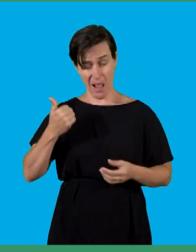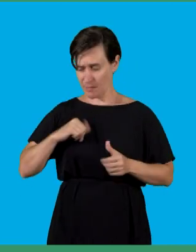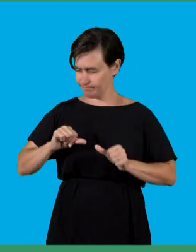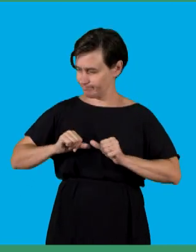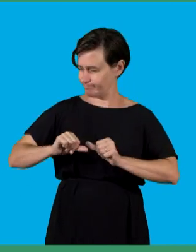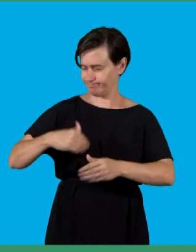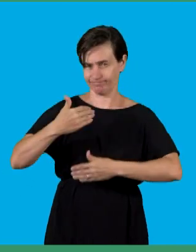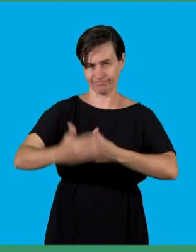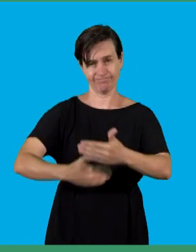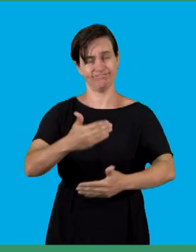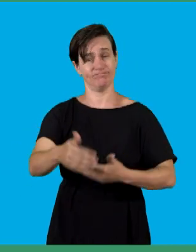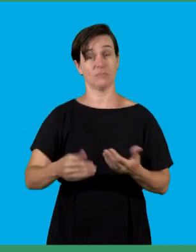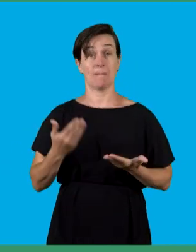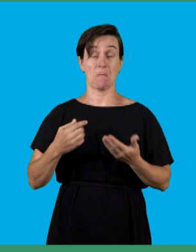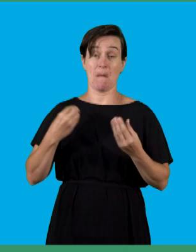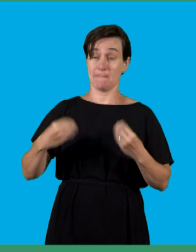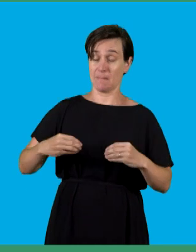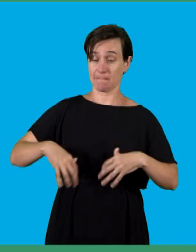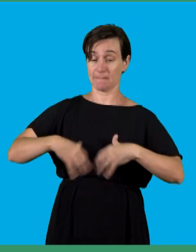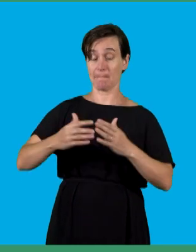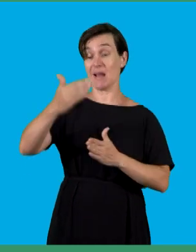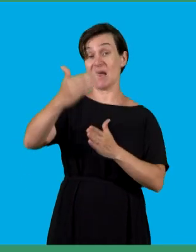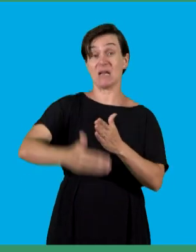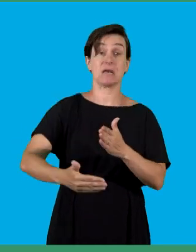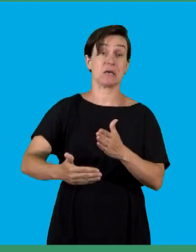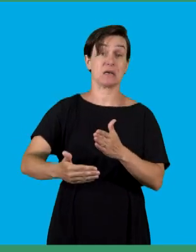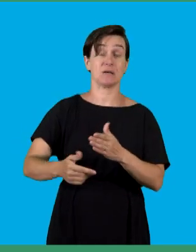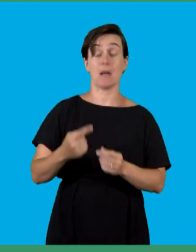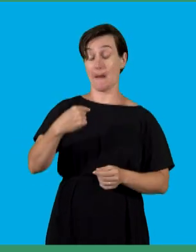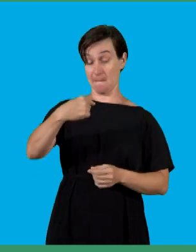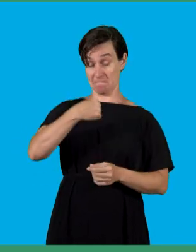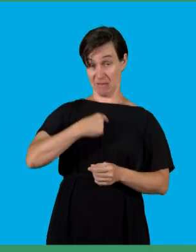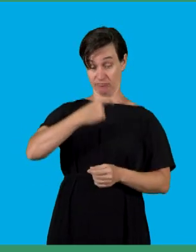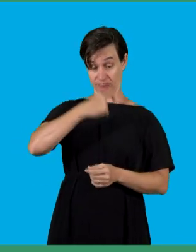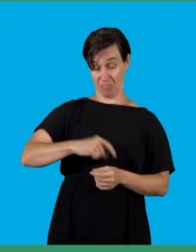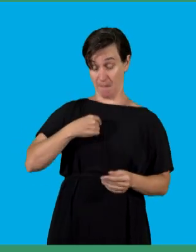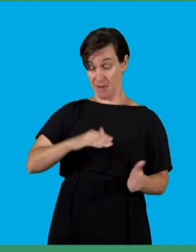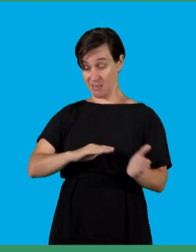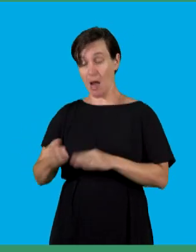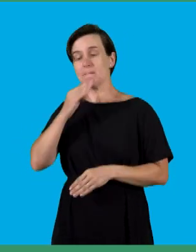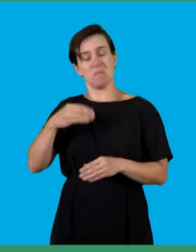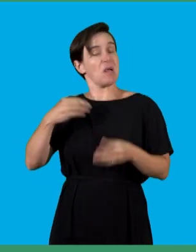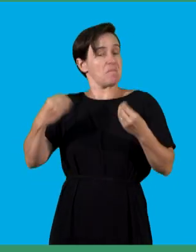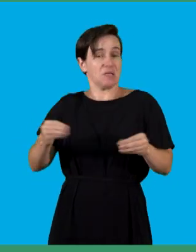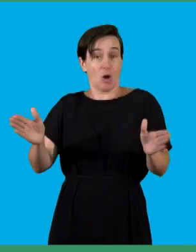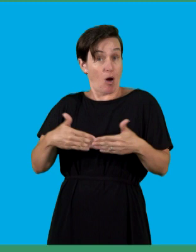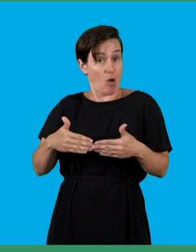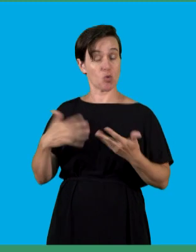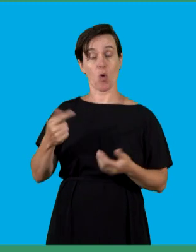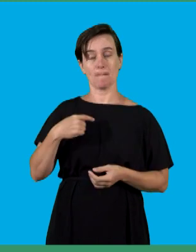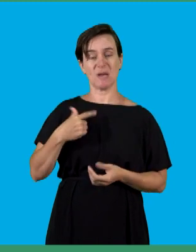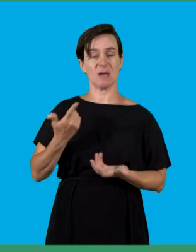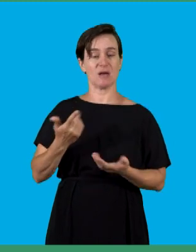you want to start a business that is going to end when you as a business owner dies or decides